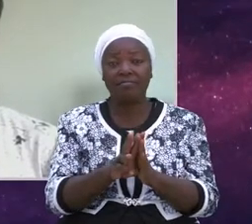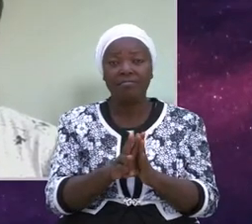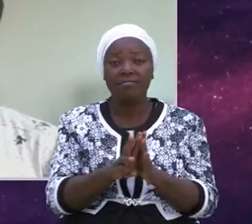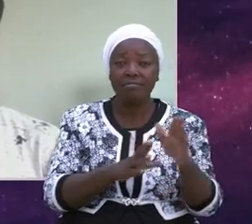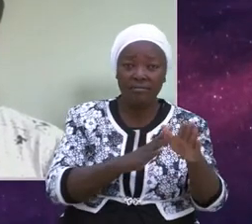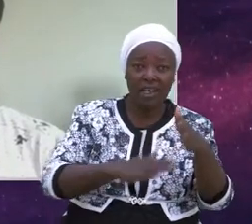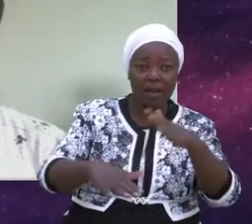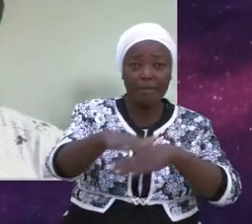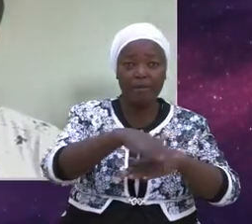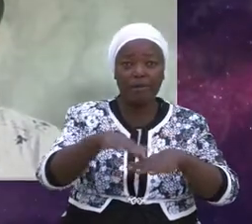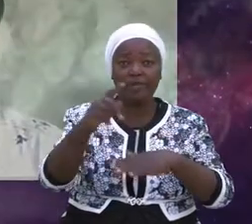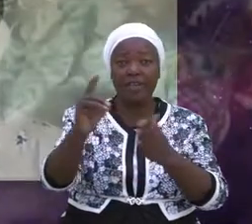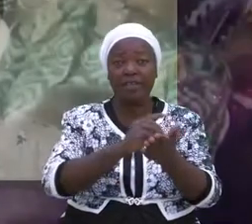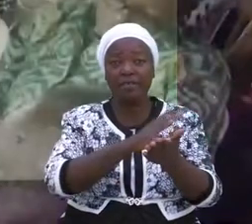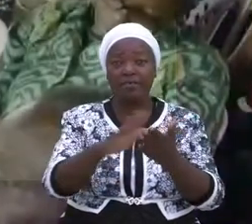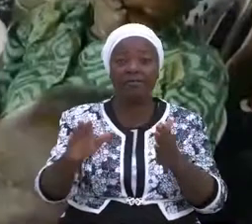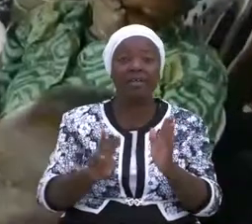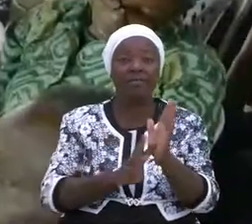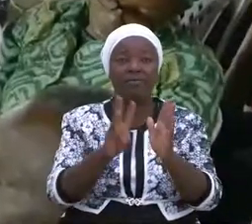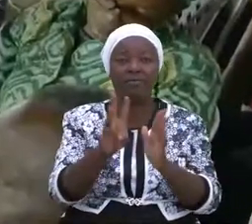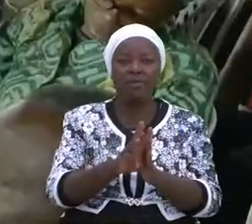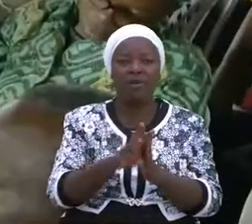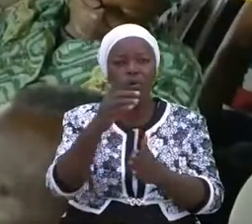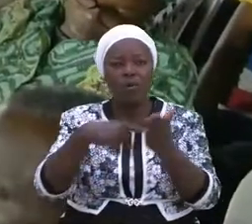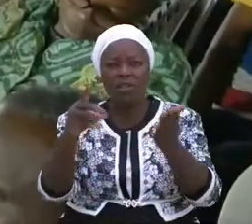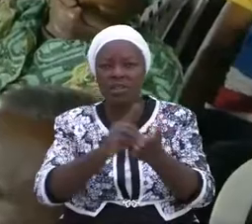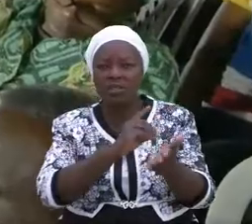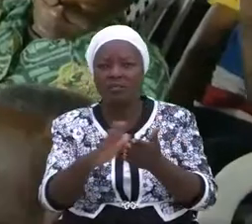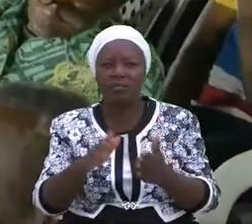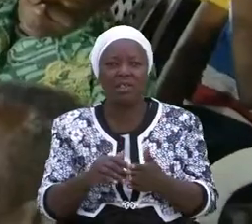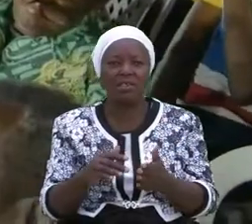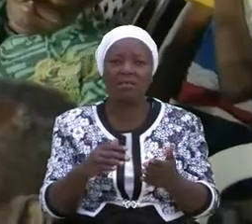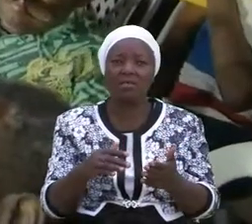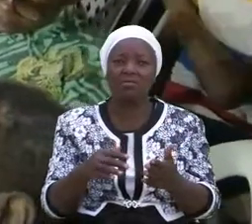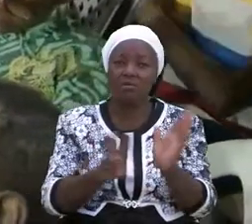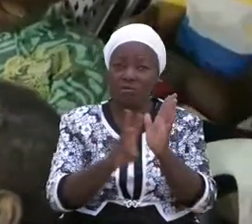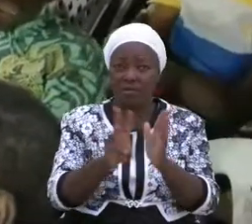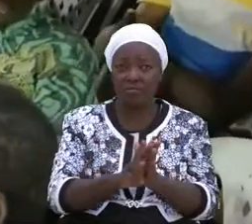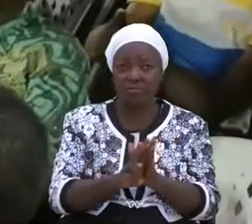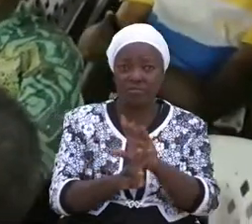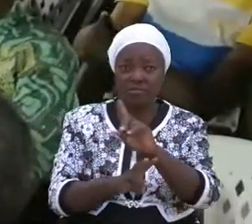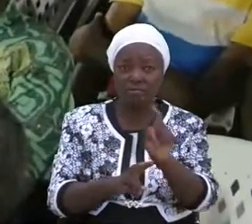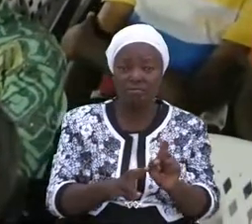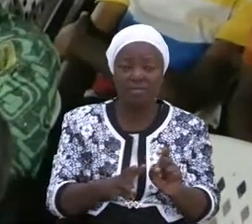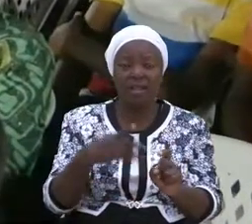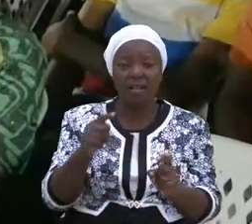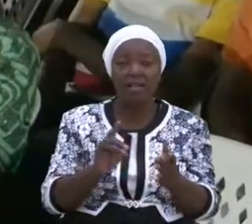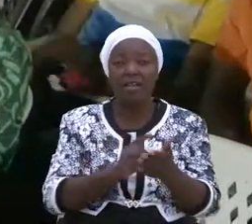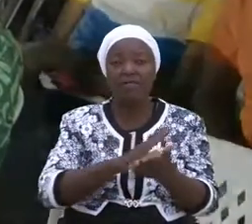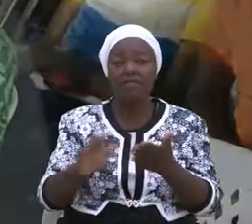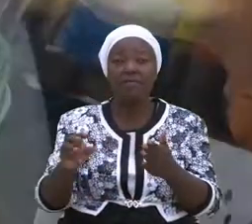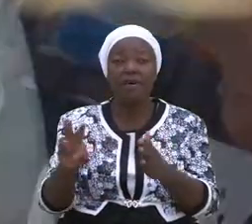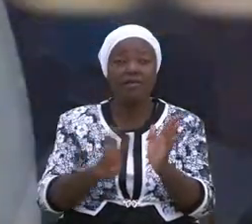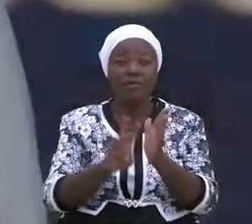above the divine will. What's the divine will? The divine will is